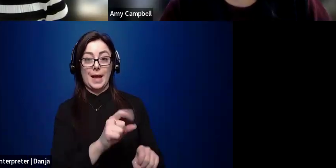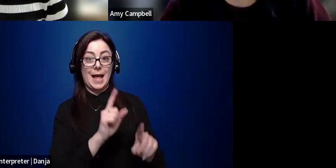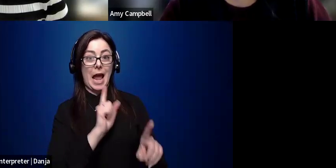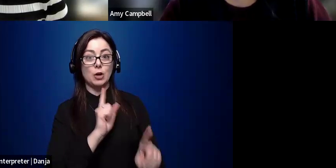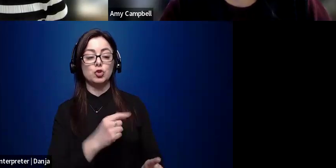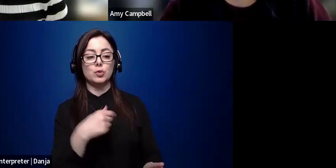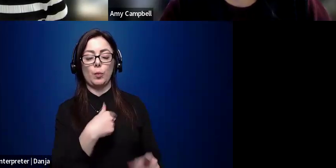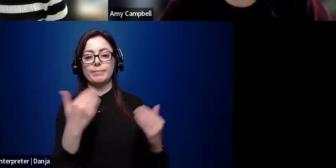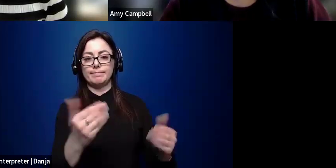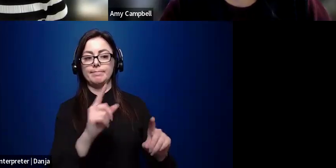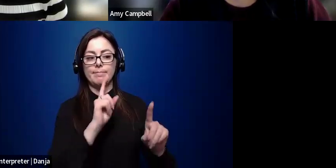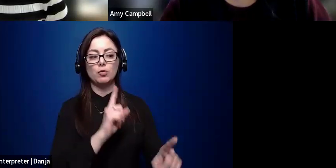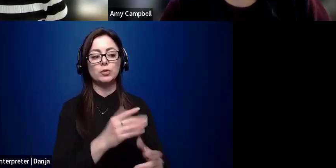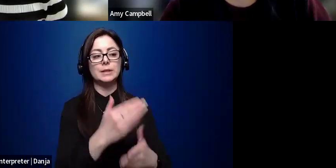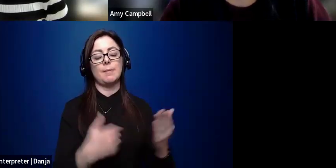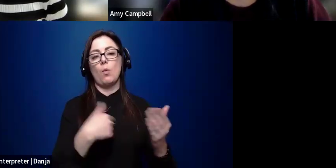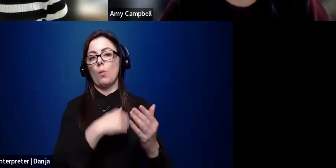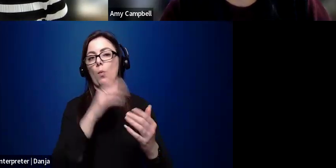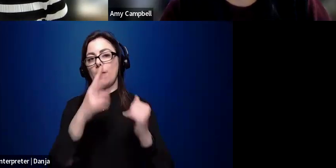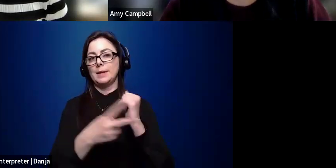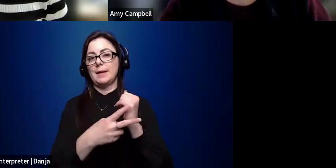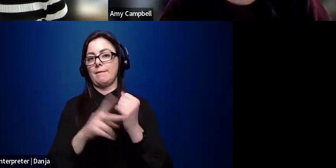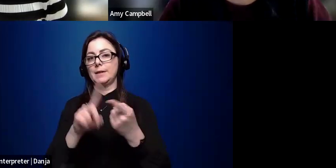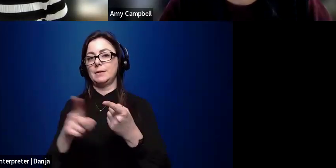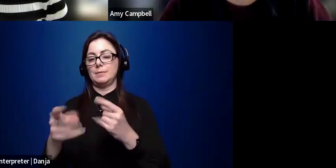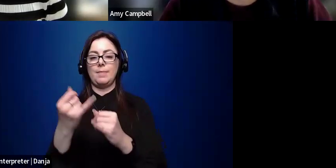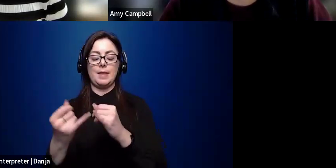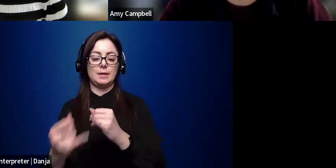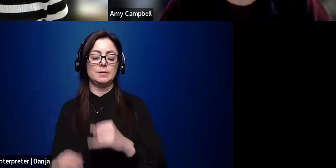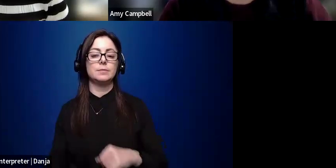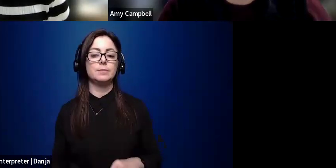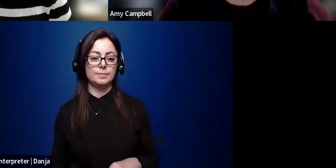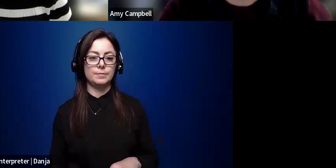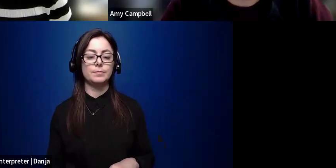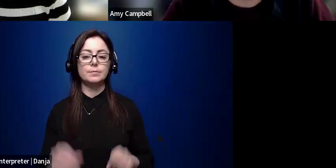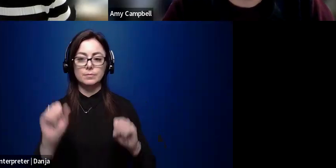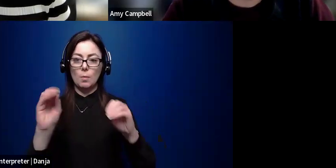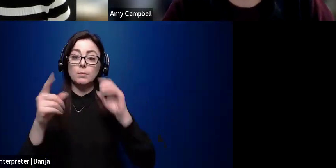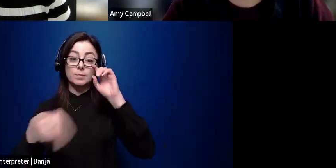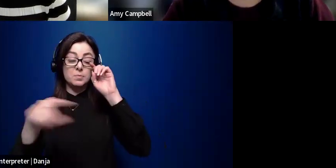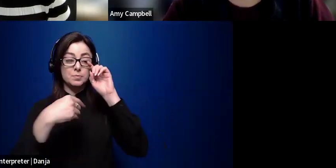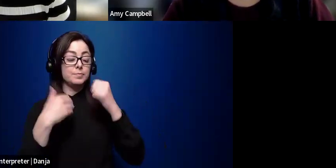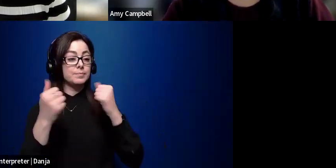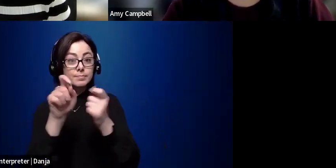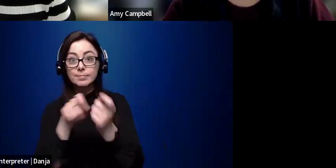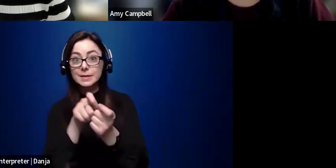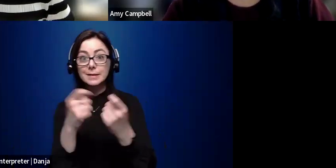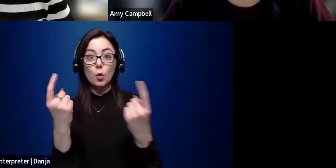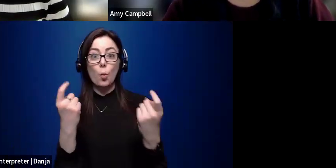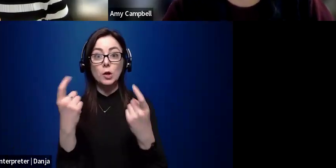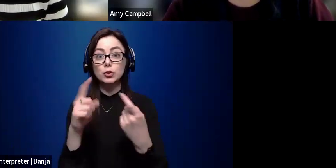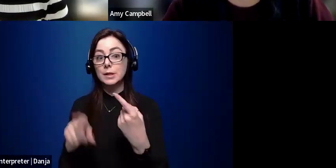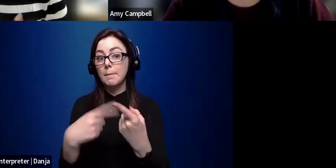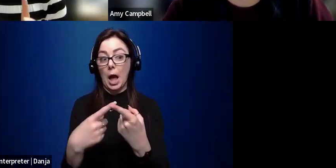doing it. Some we're going to save till the end. But so if you have any specific questions